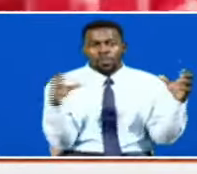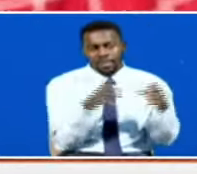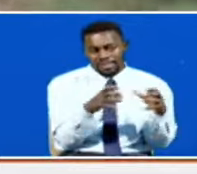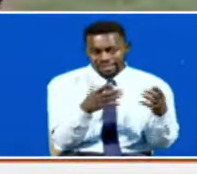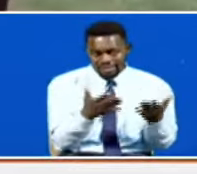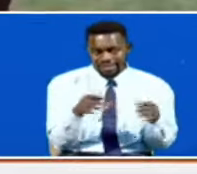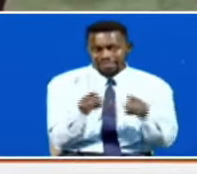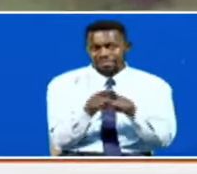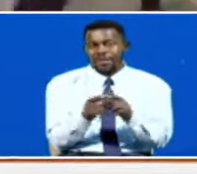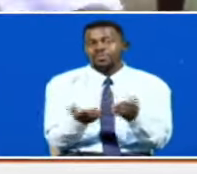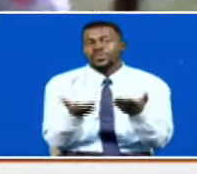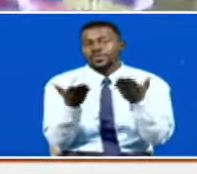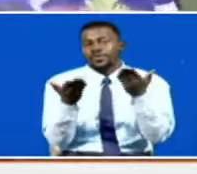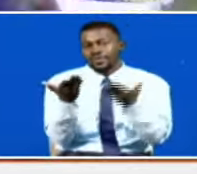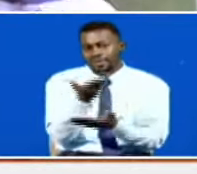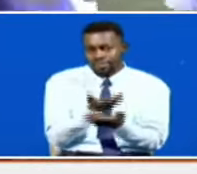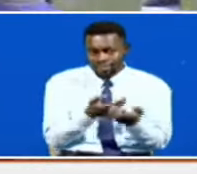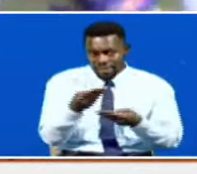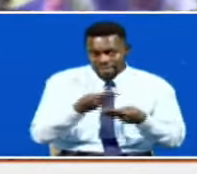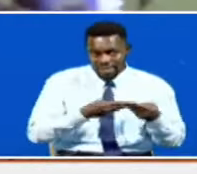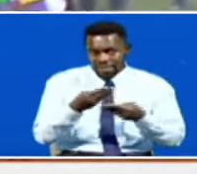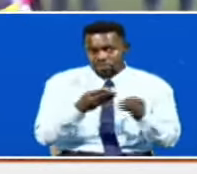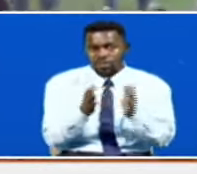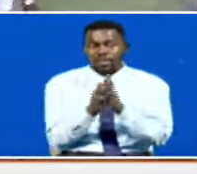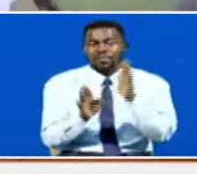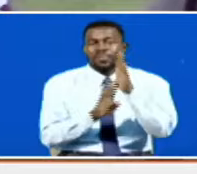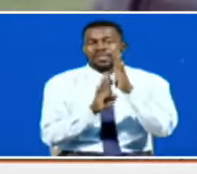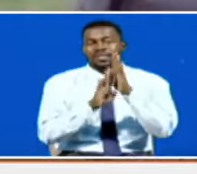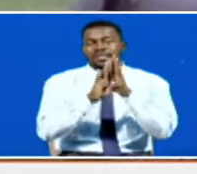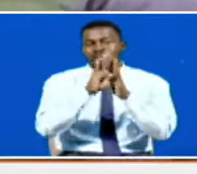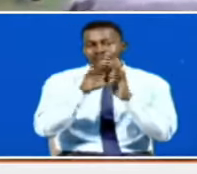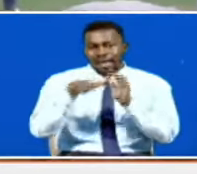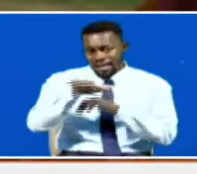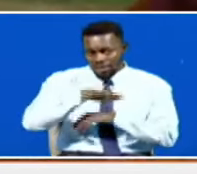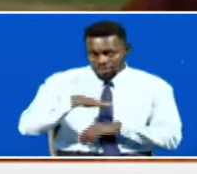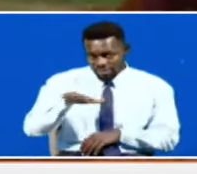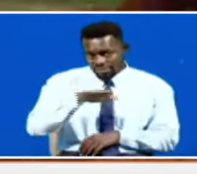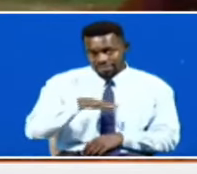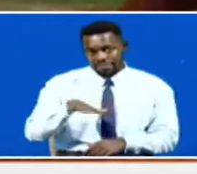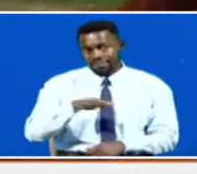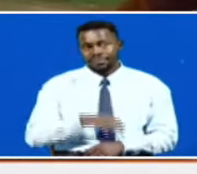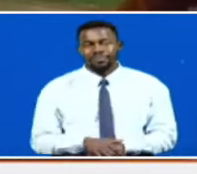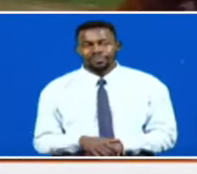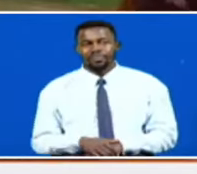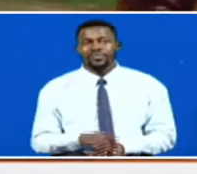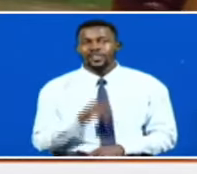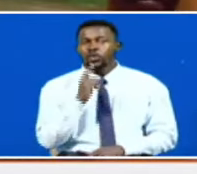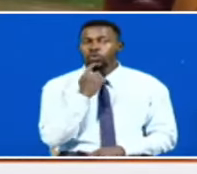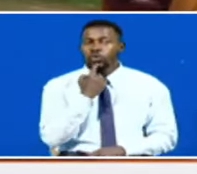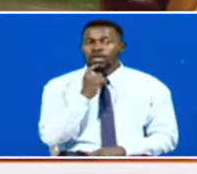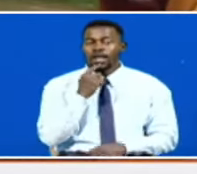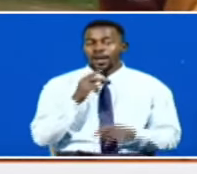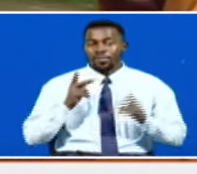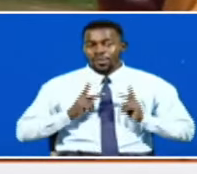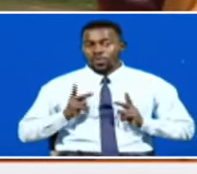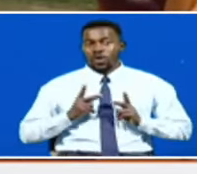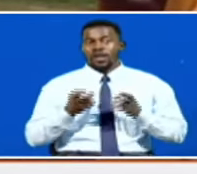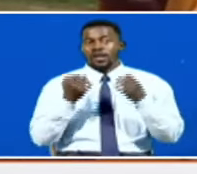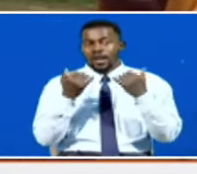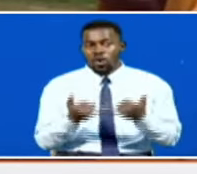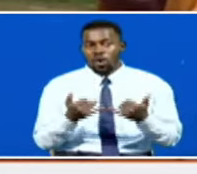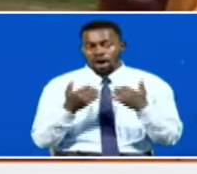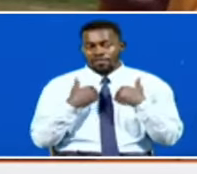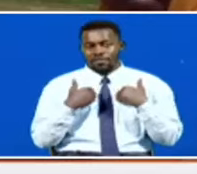through trade and infrastructure development within the region. The Turkana people now will get an opportunity to